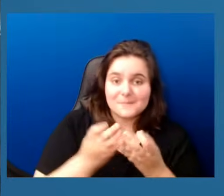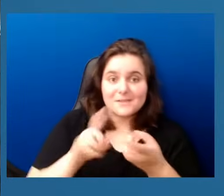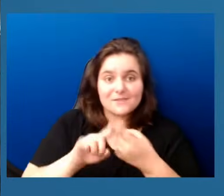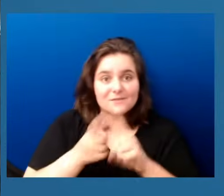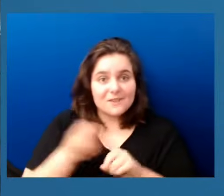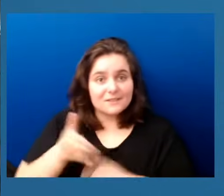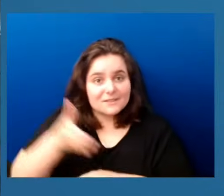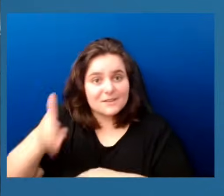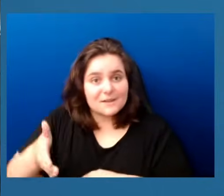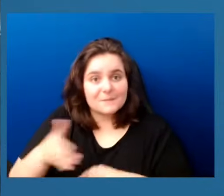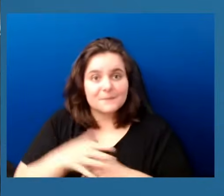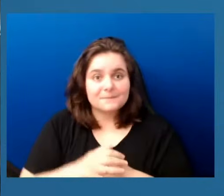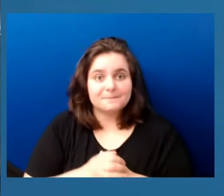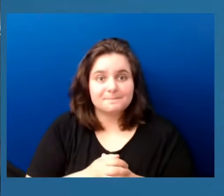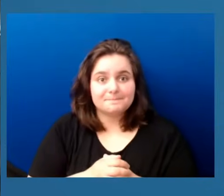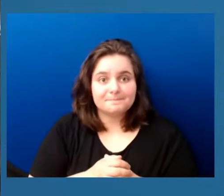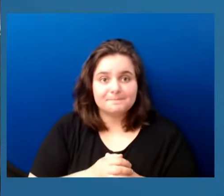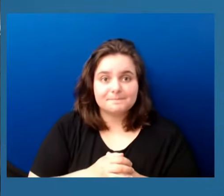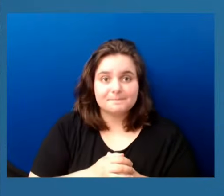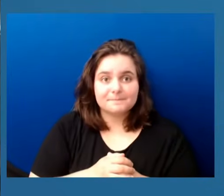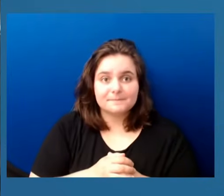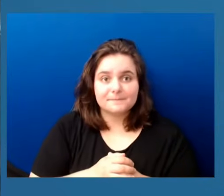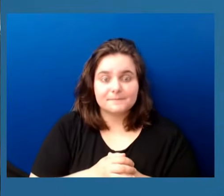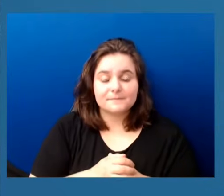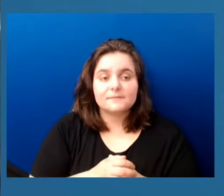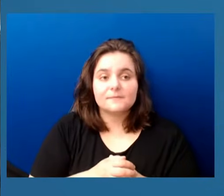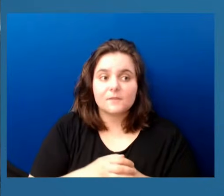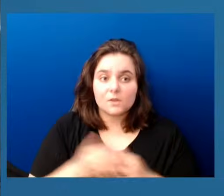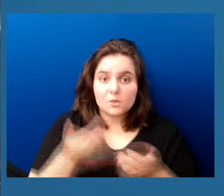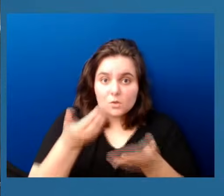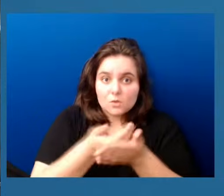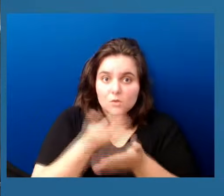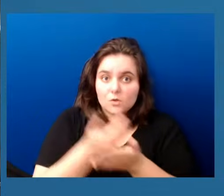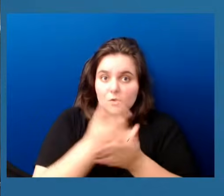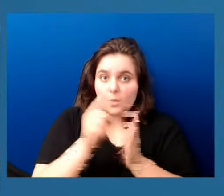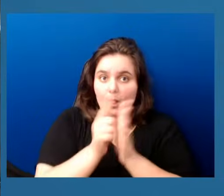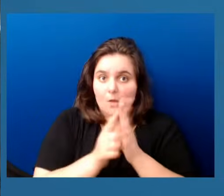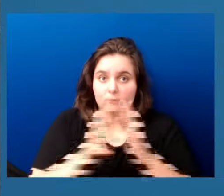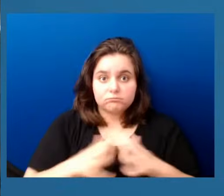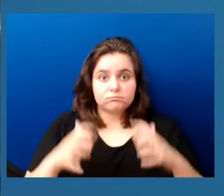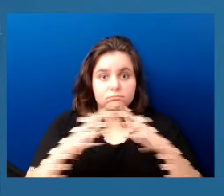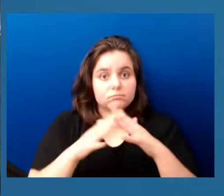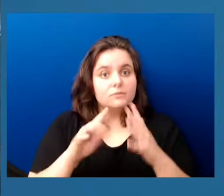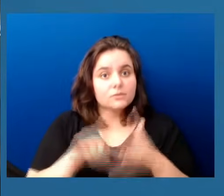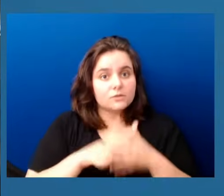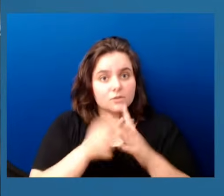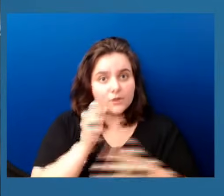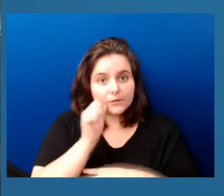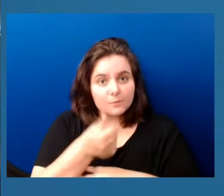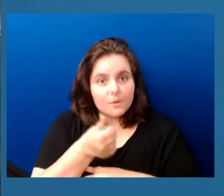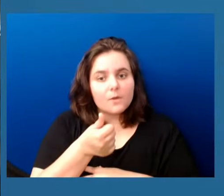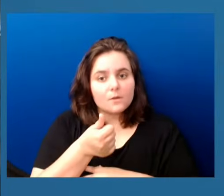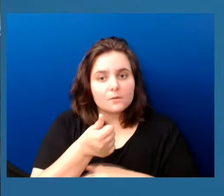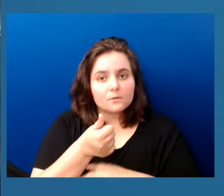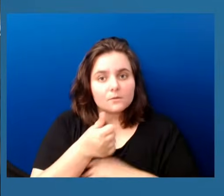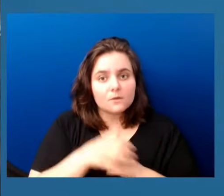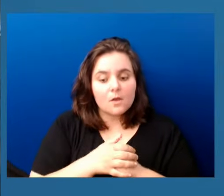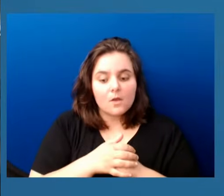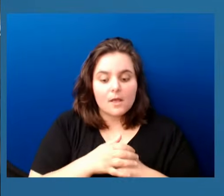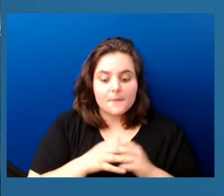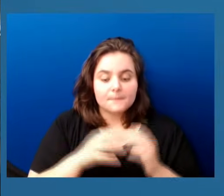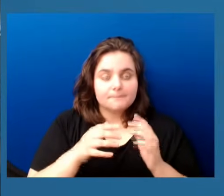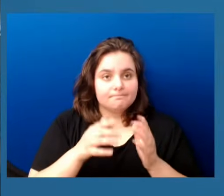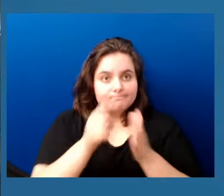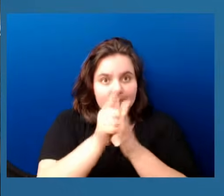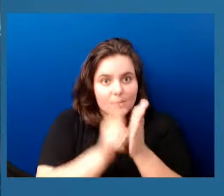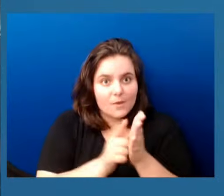tomorrow, will adjust the playing field once again. Prosecutors will still be held to a standard to make diligent